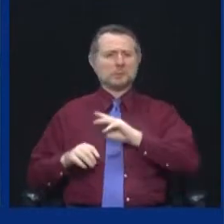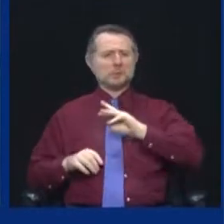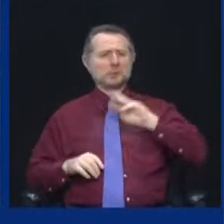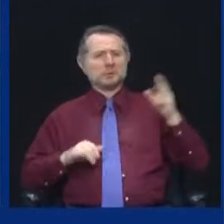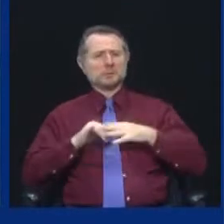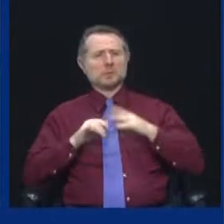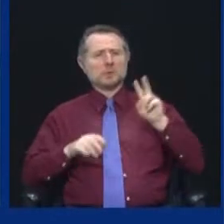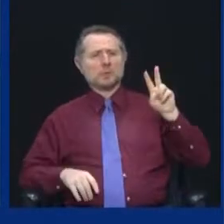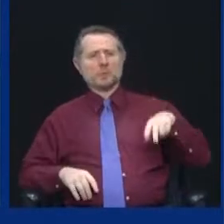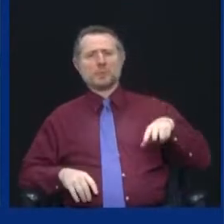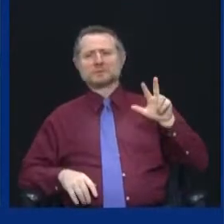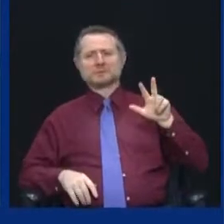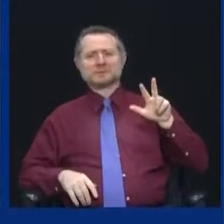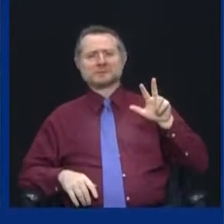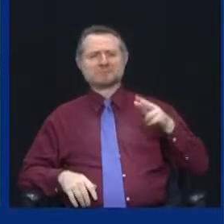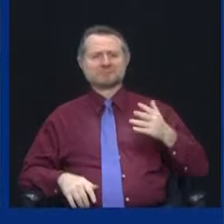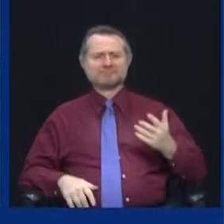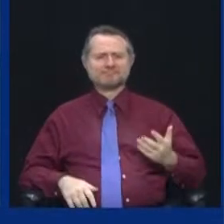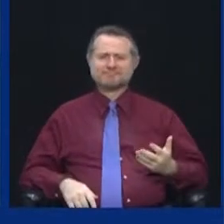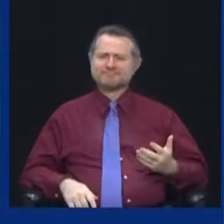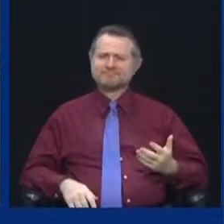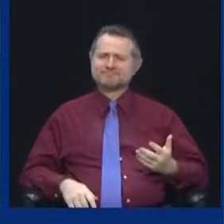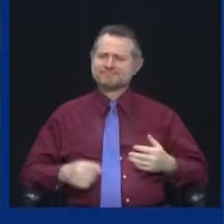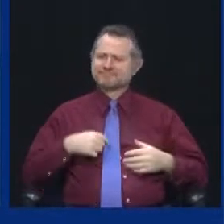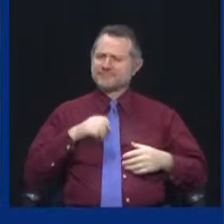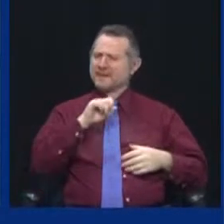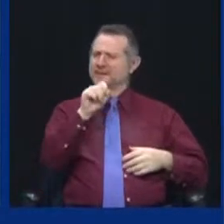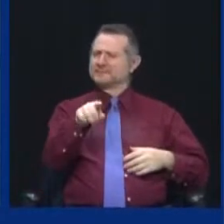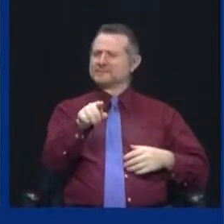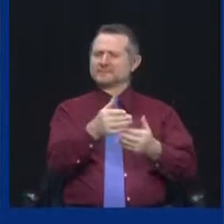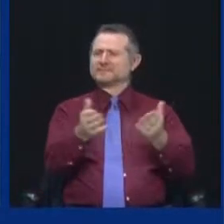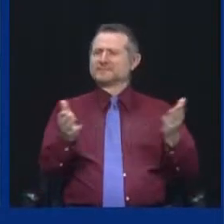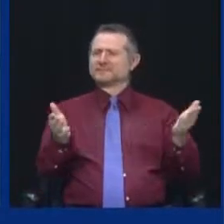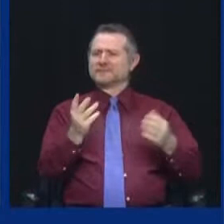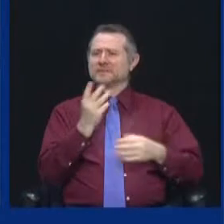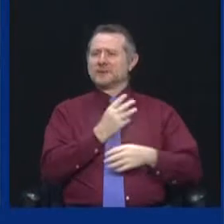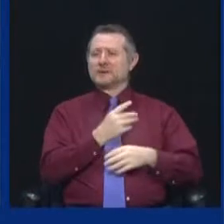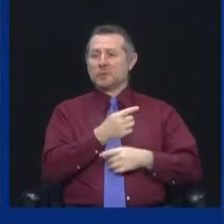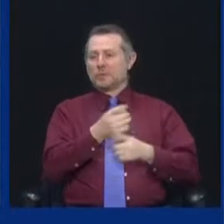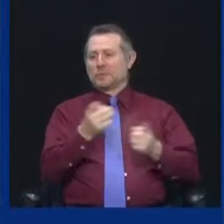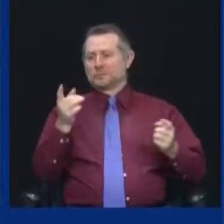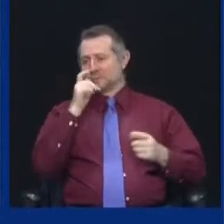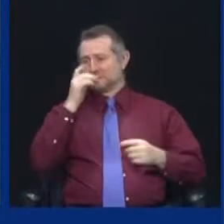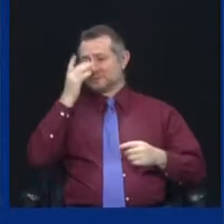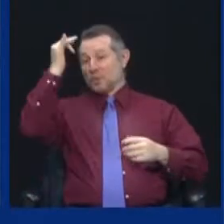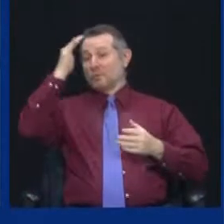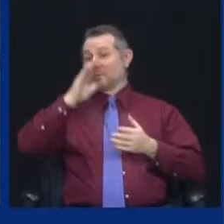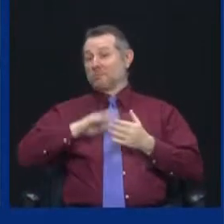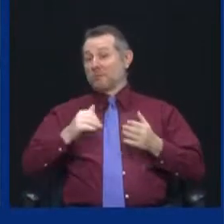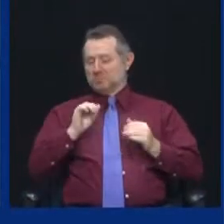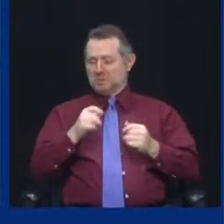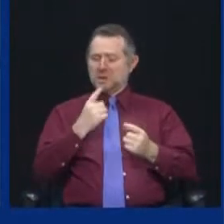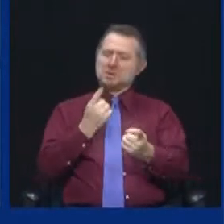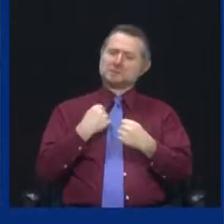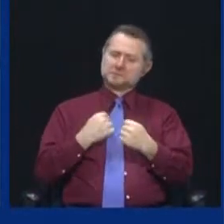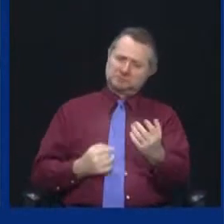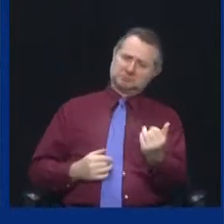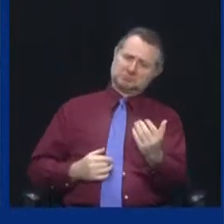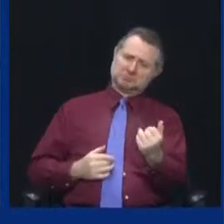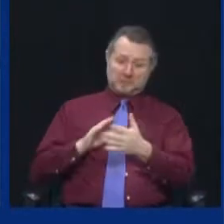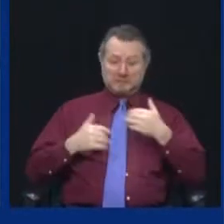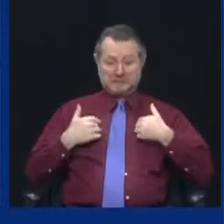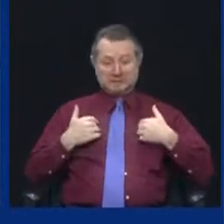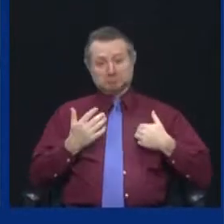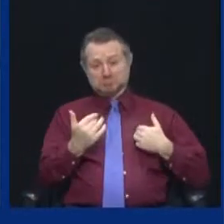2.3? That question is for a better mind than mine, but it's something that should be considered. Look